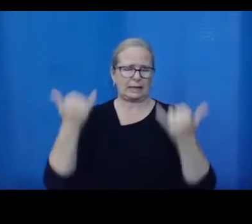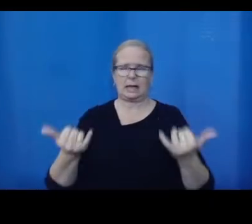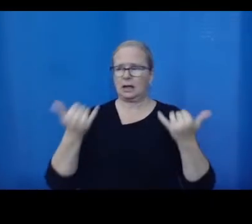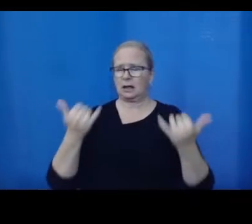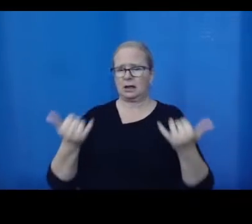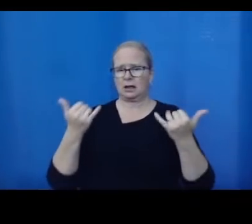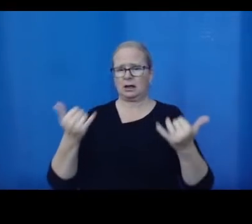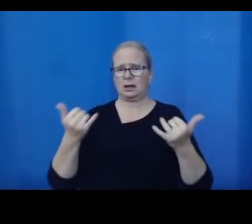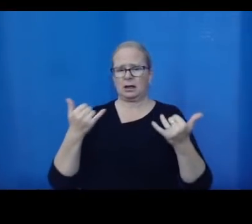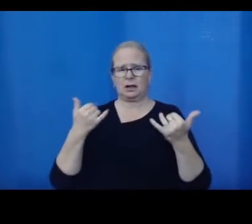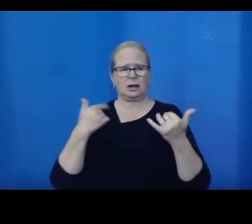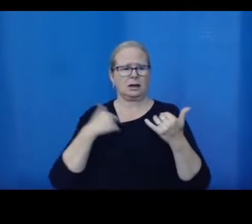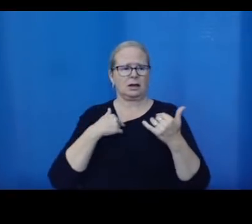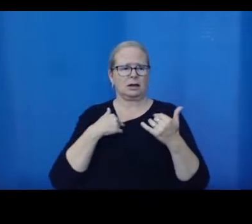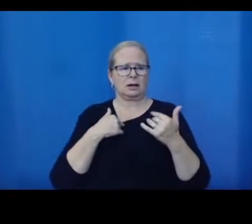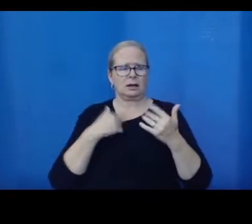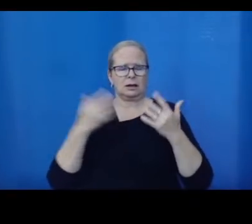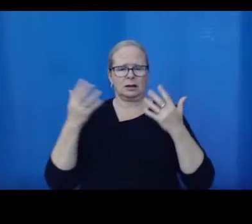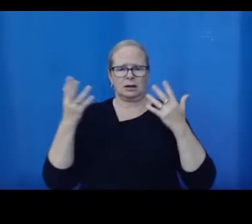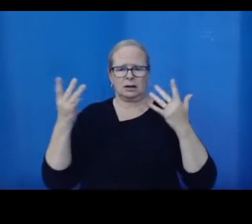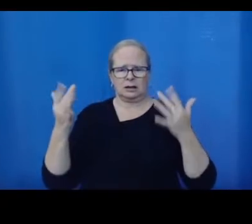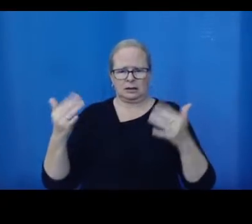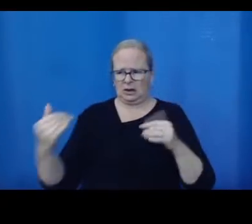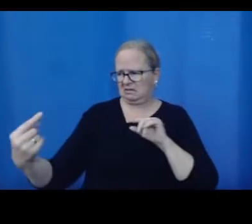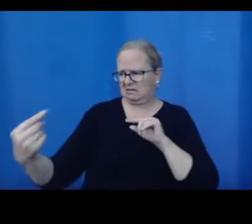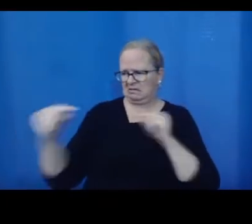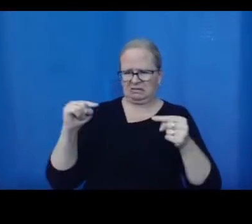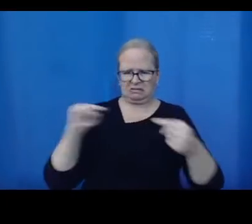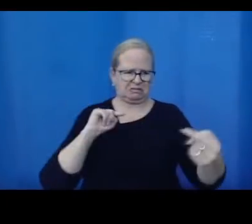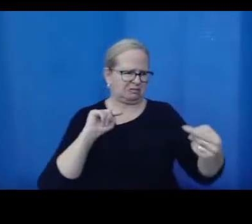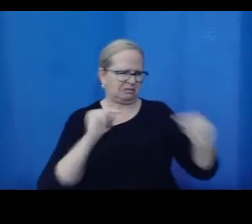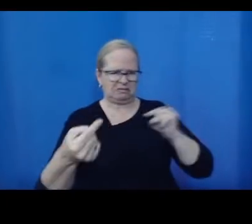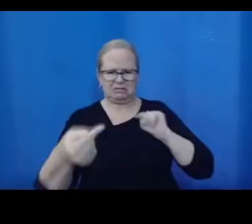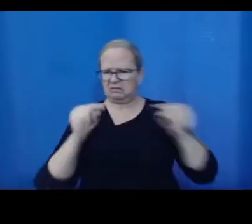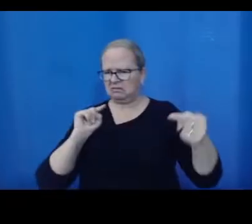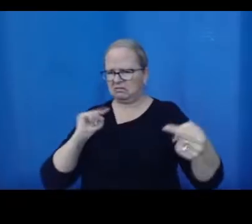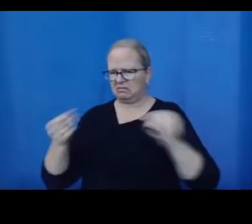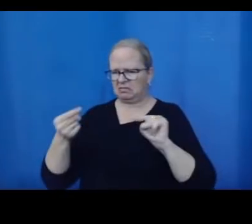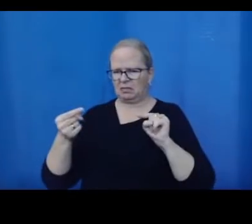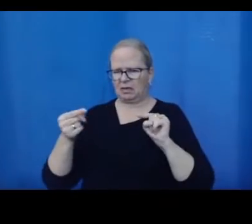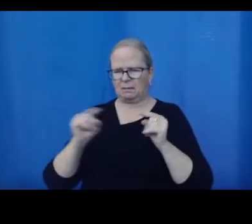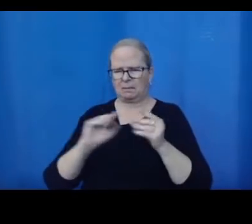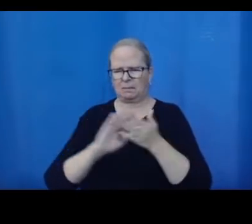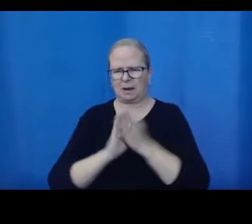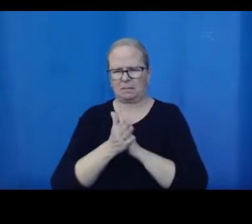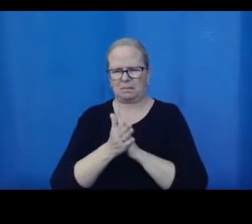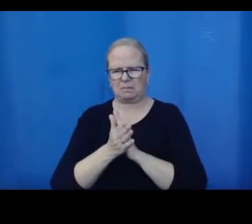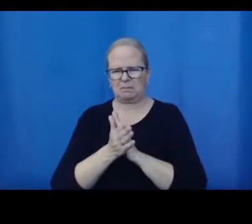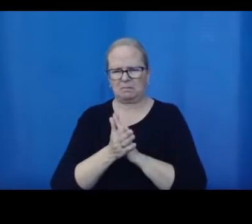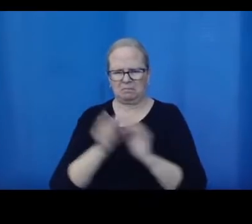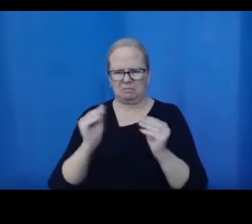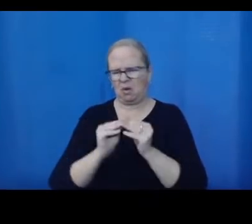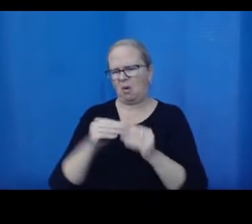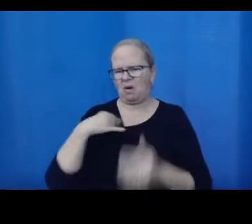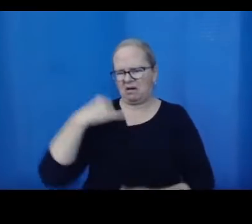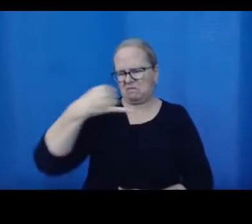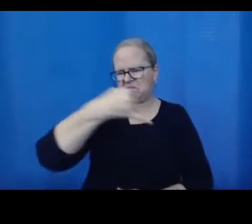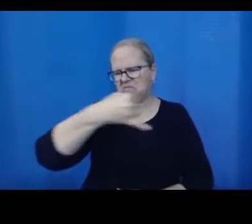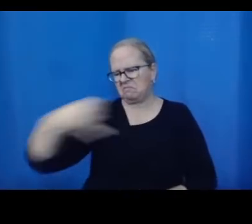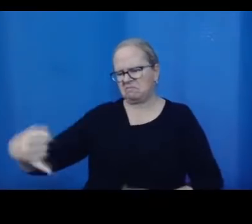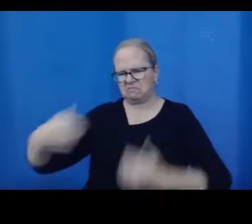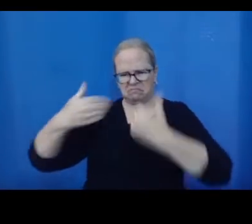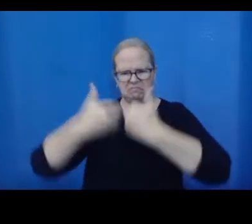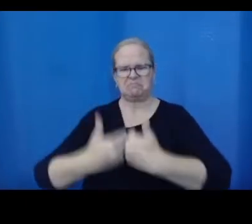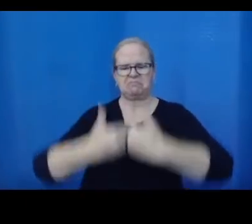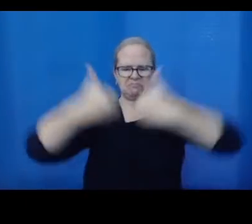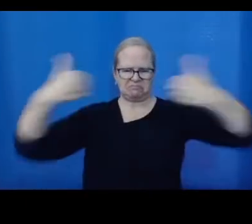divider amongst us that we're missing sight of the biggest picture, is that we are all the same. And we all want to survive this. And